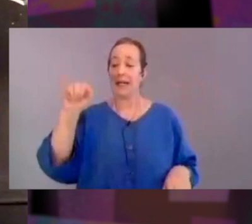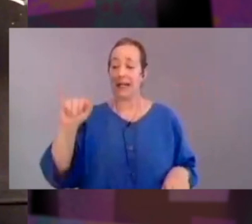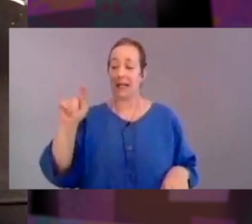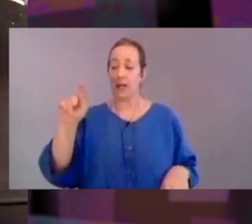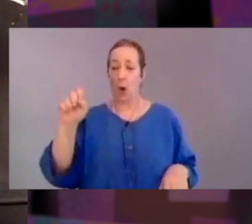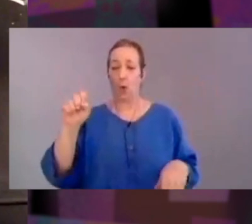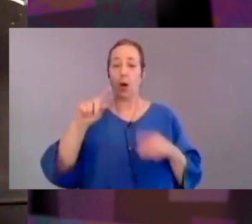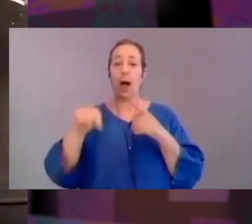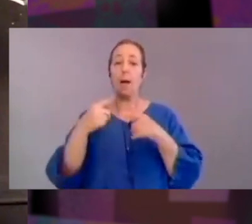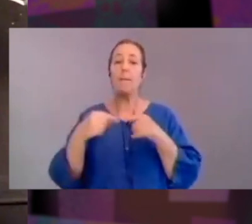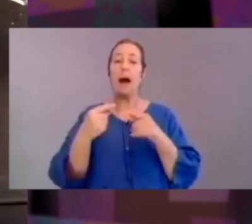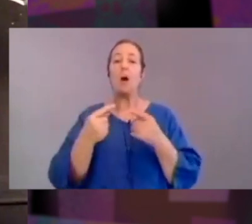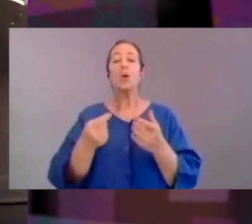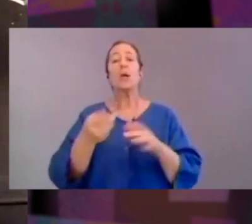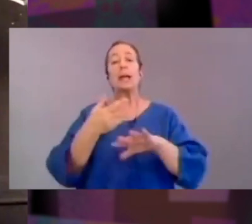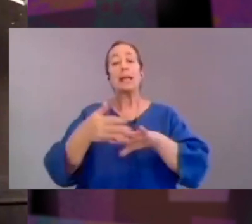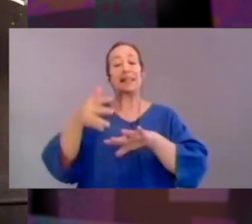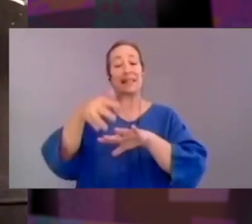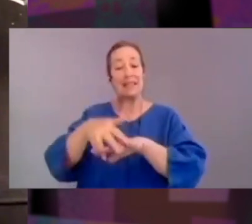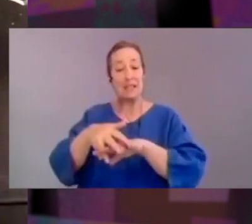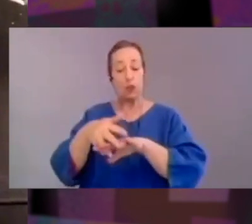how we gather.